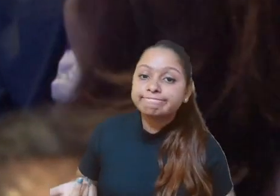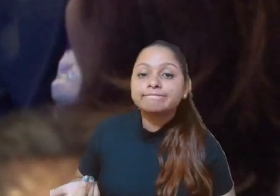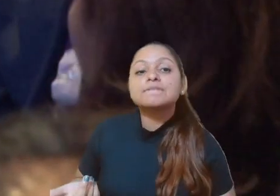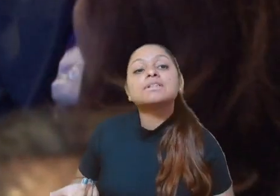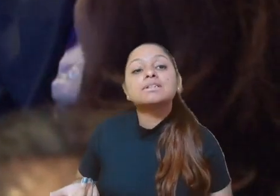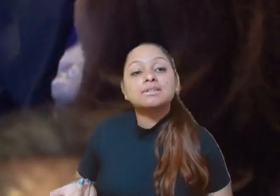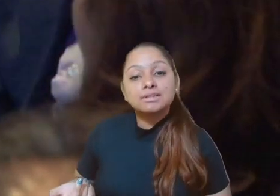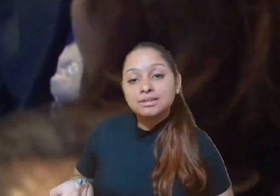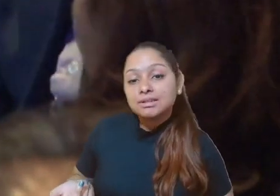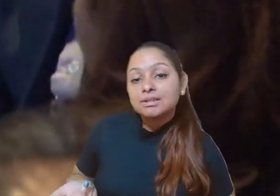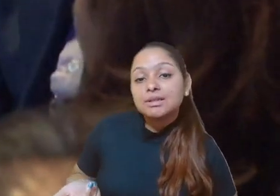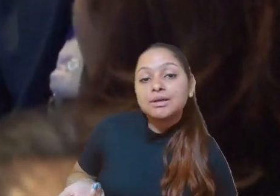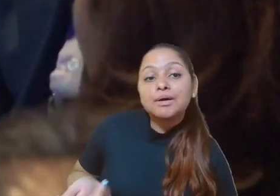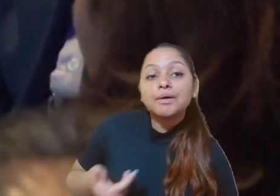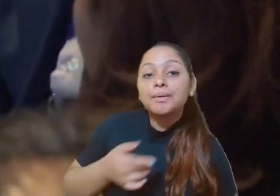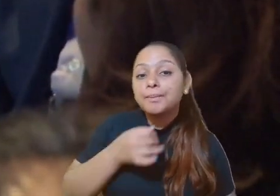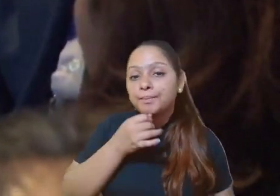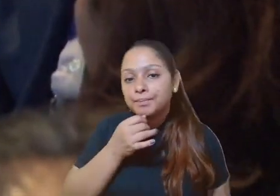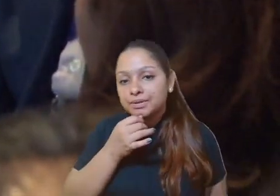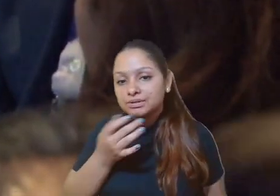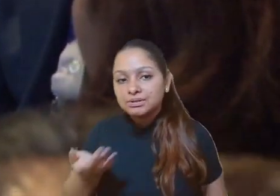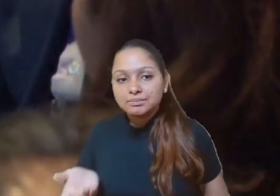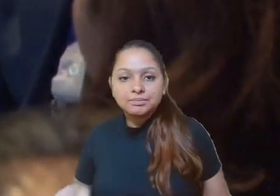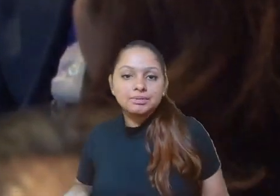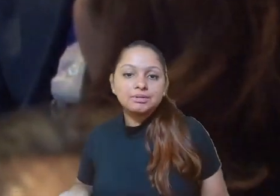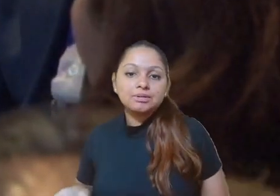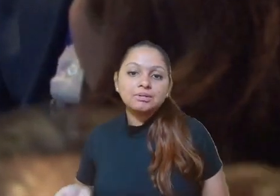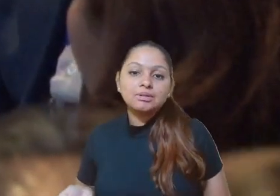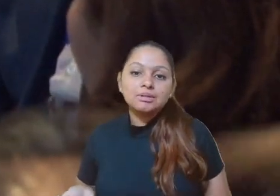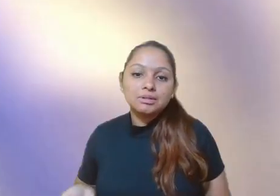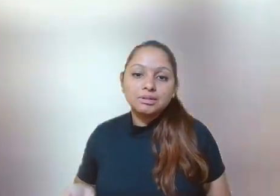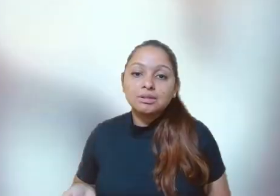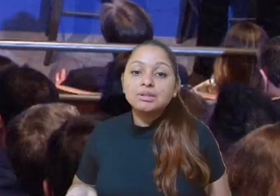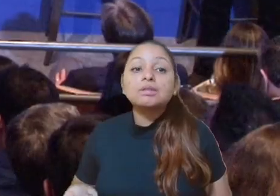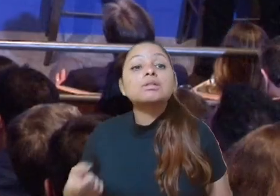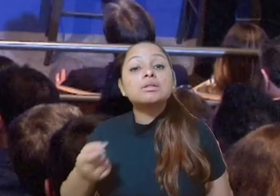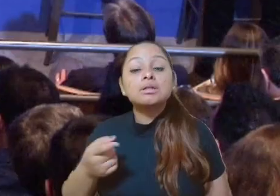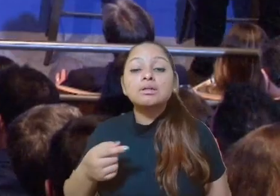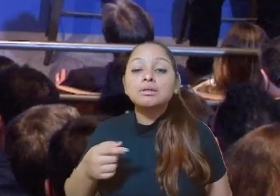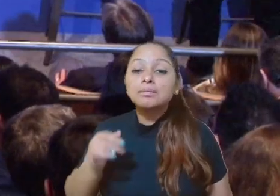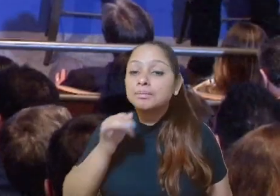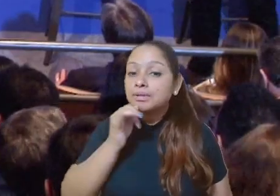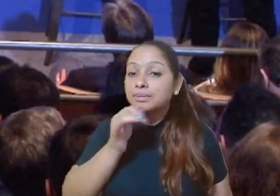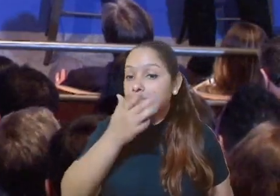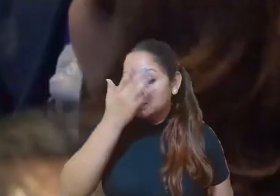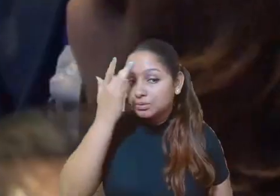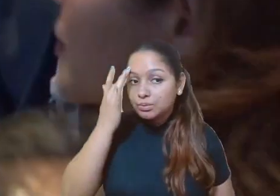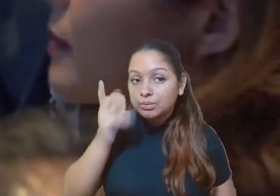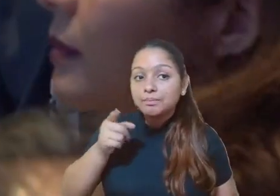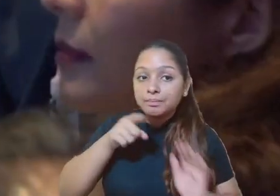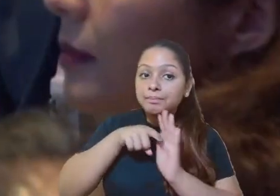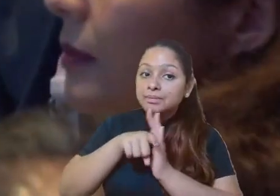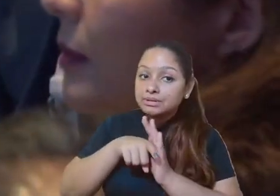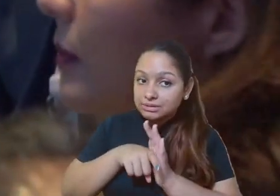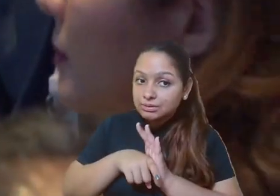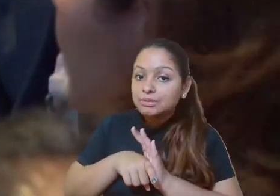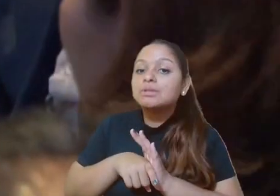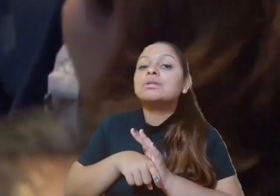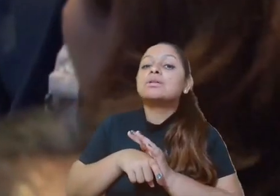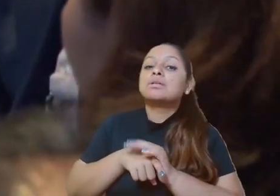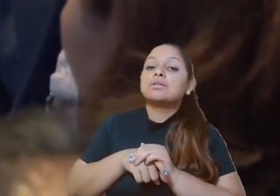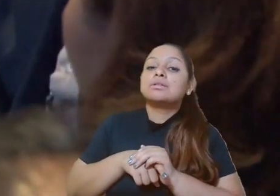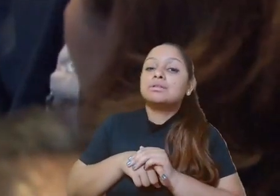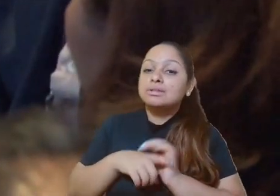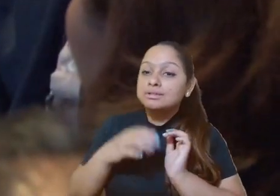material. Or on the other side, I have this expertise and I put there. So a